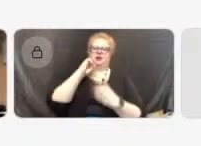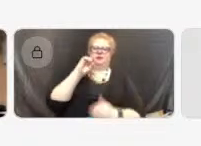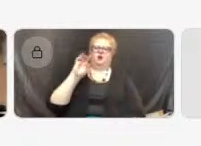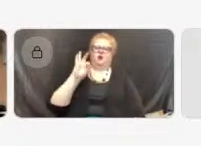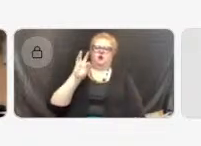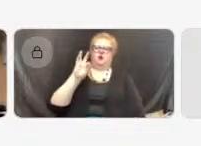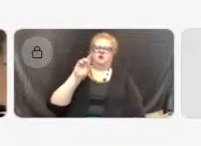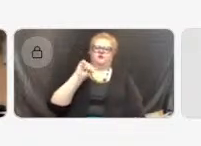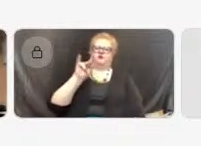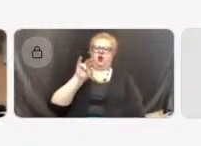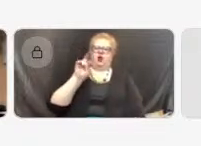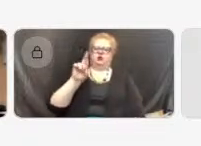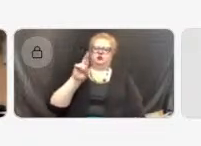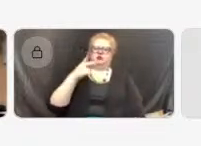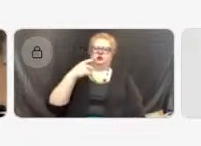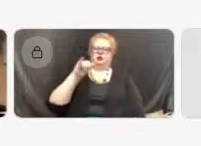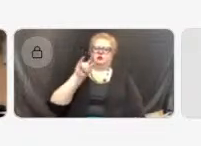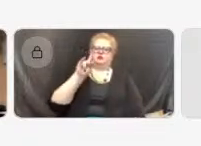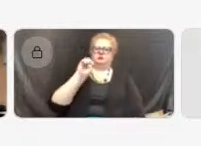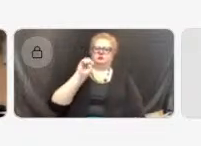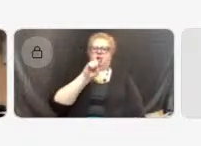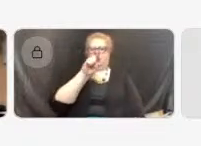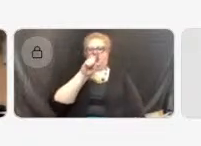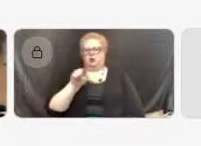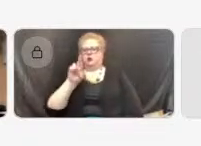to Zuber Road. That's through the